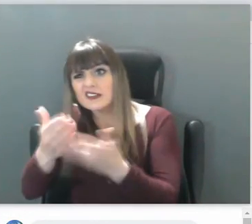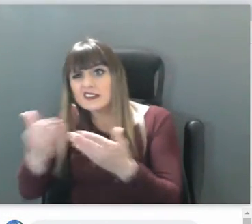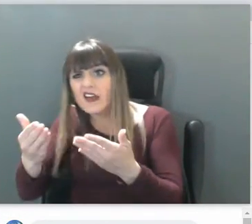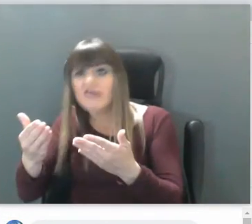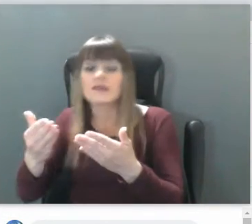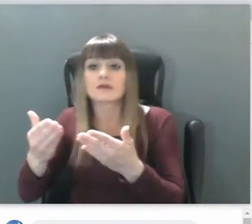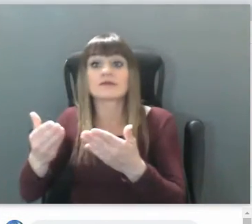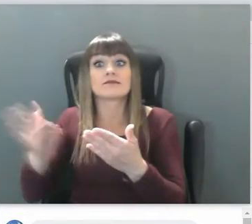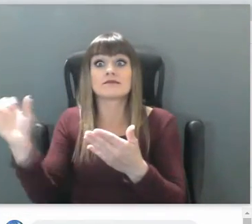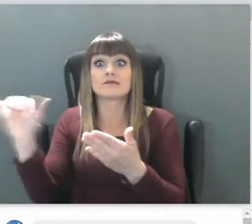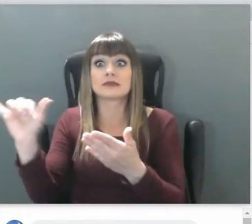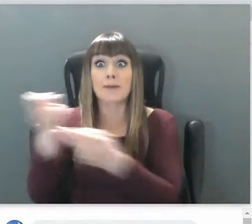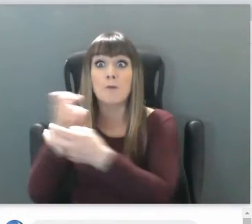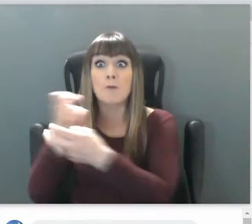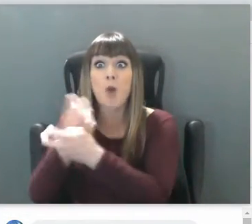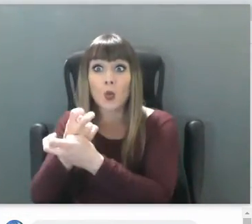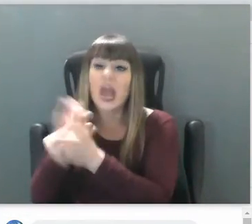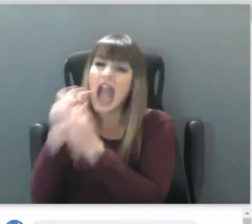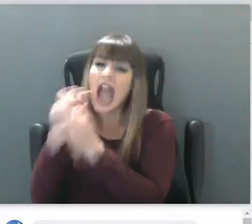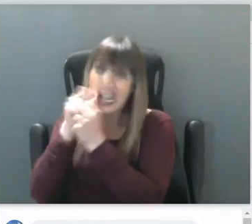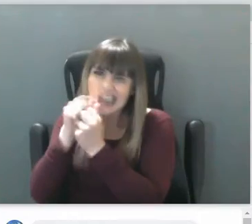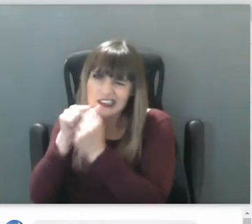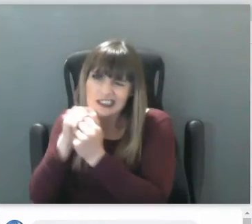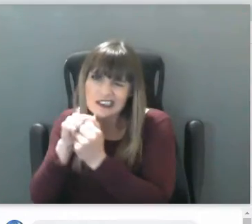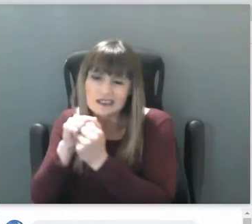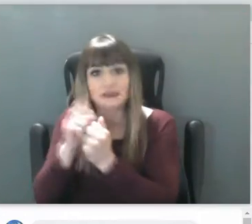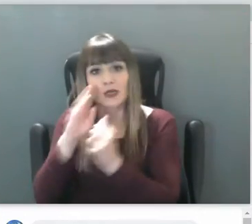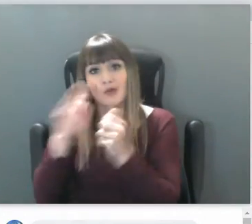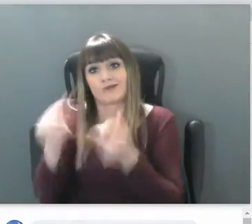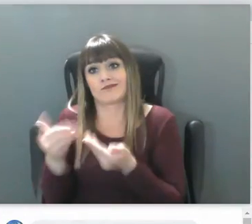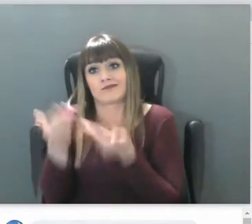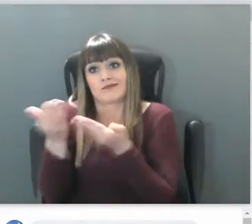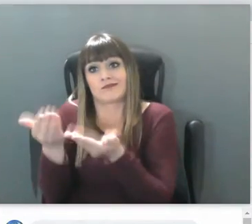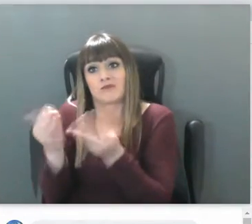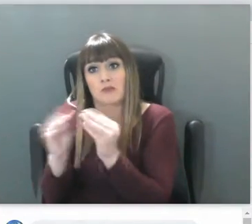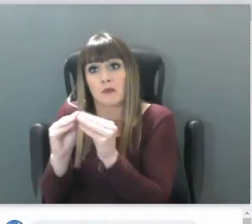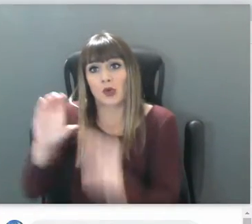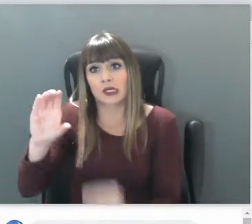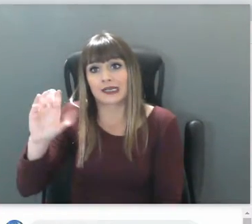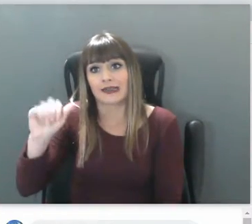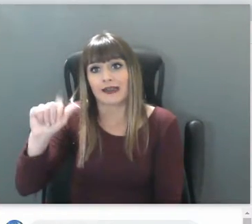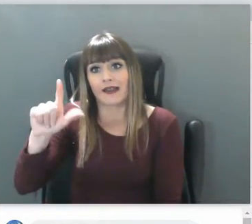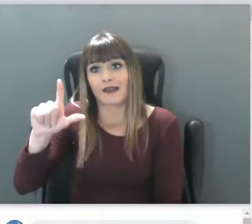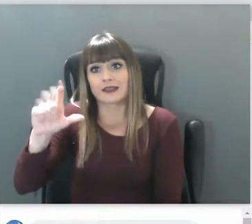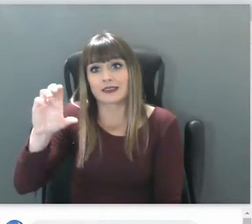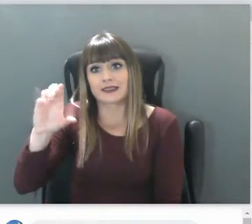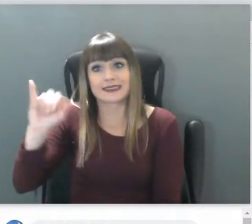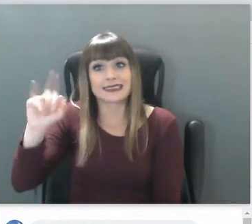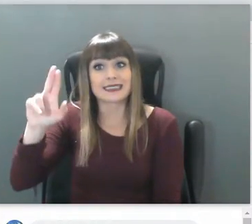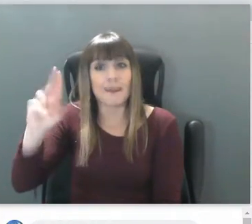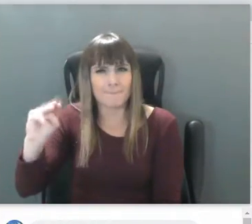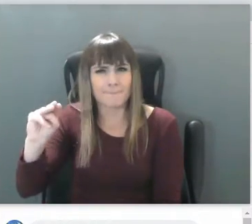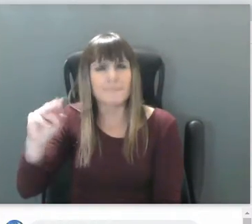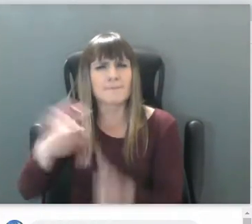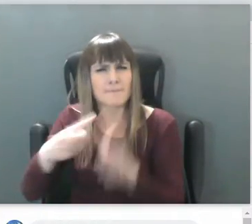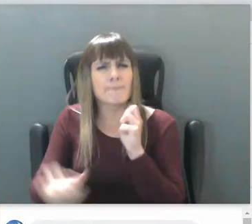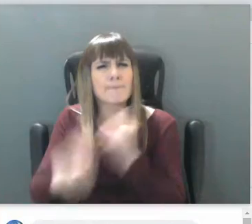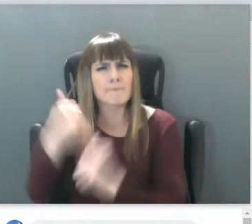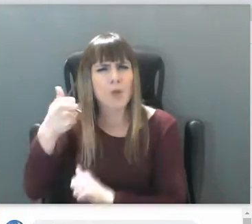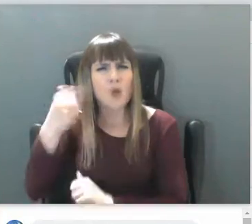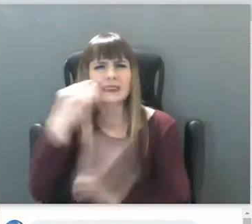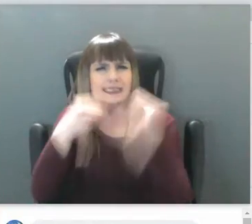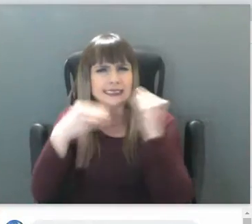too. And it just supplies an extra source of calcium for them. So but they are mainly herbivores. That one